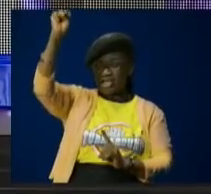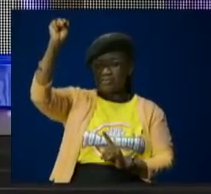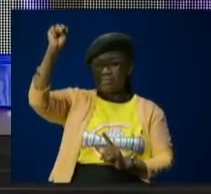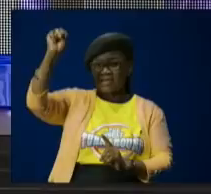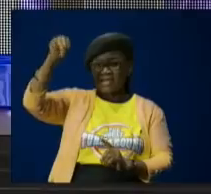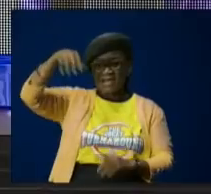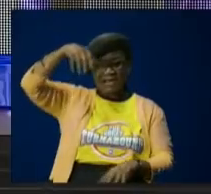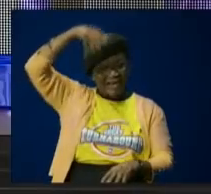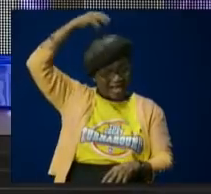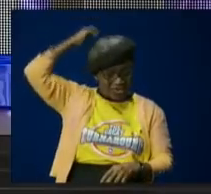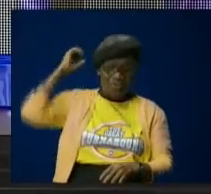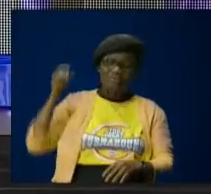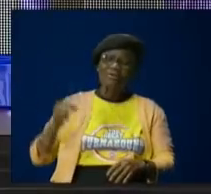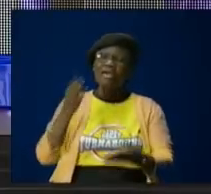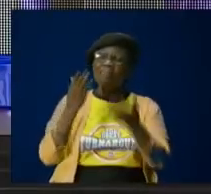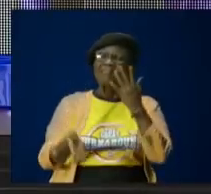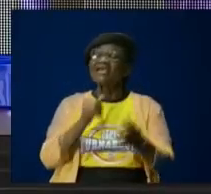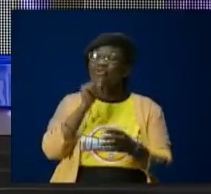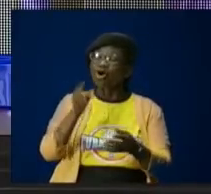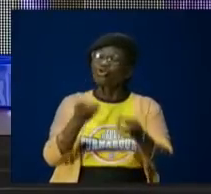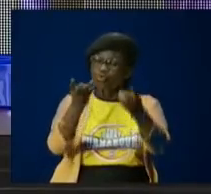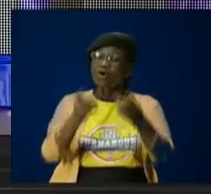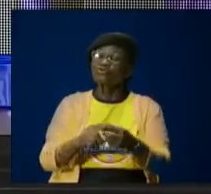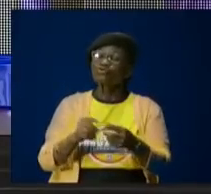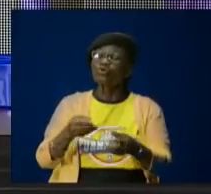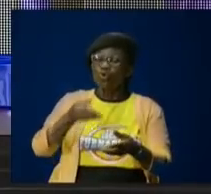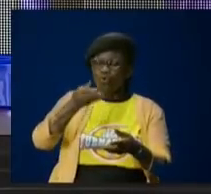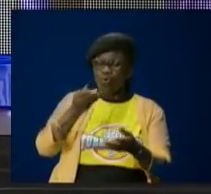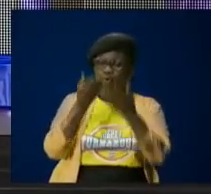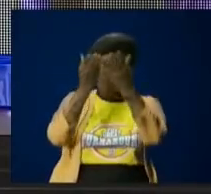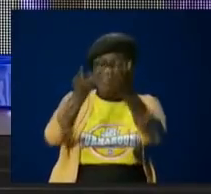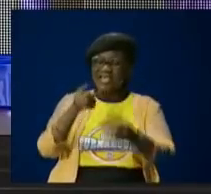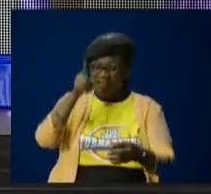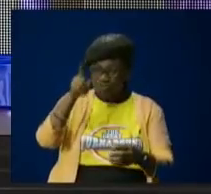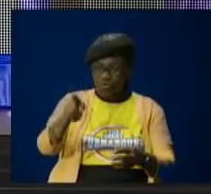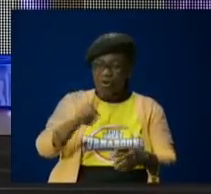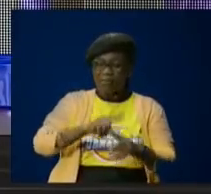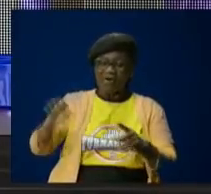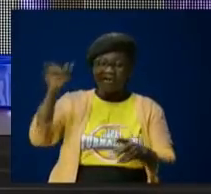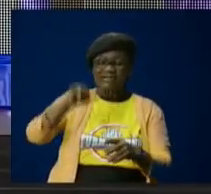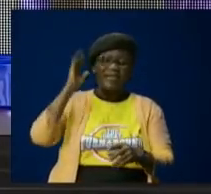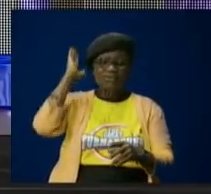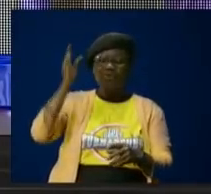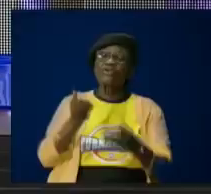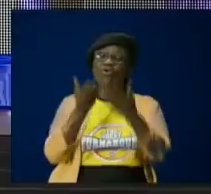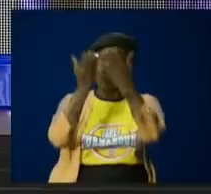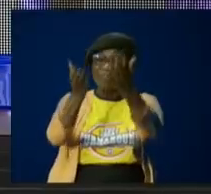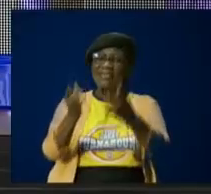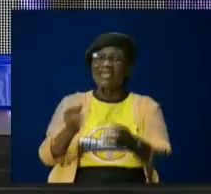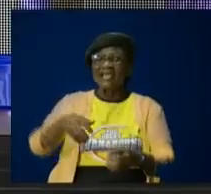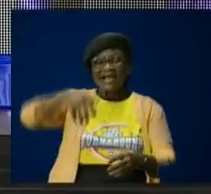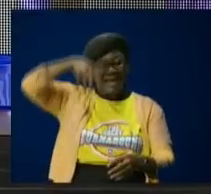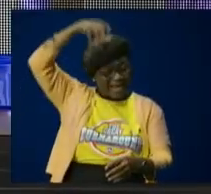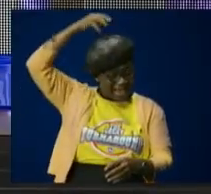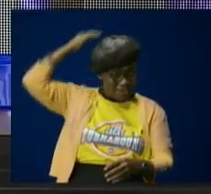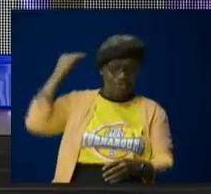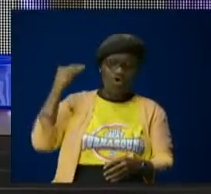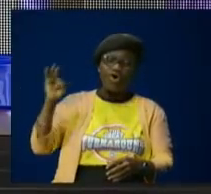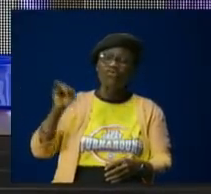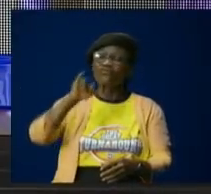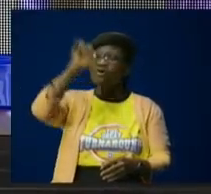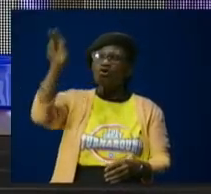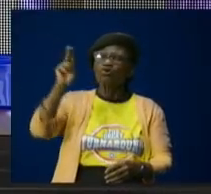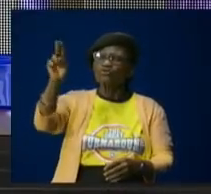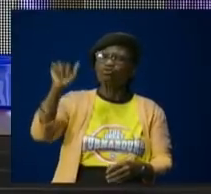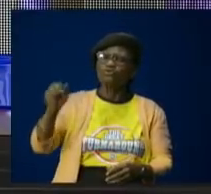Lions may not want to obey you, but they will obey the Lion of Judah. They obey him to